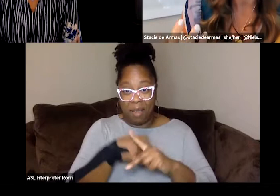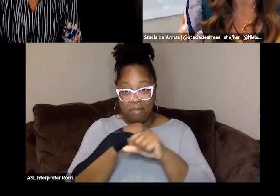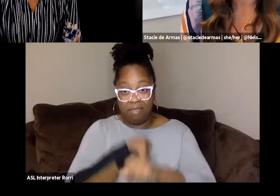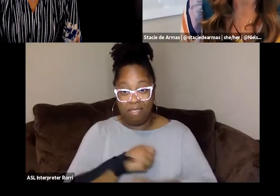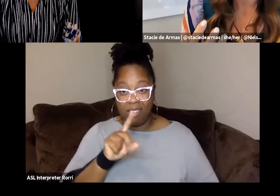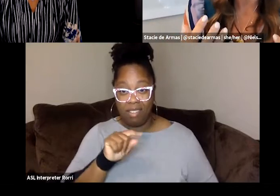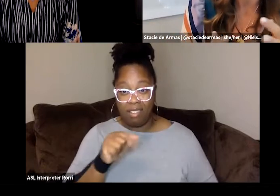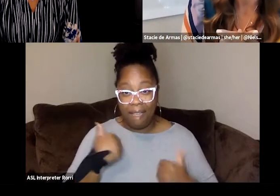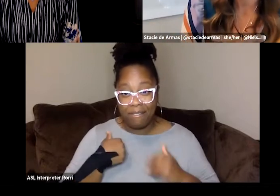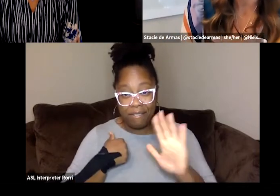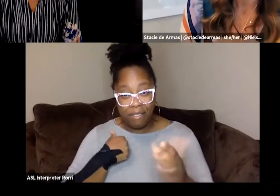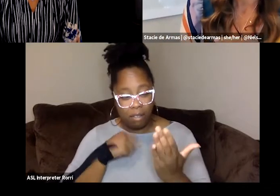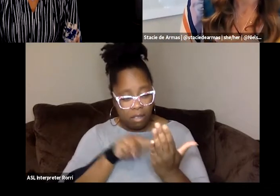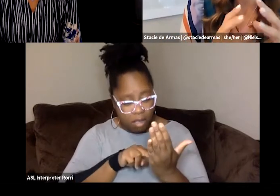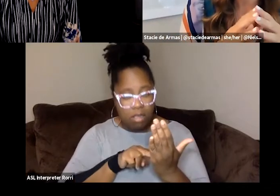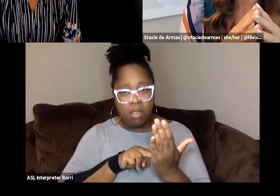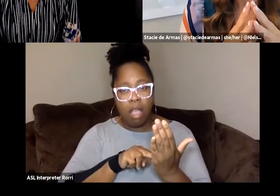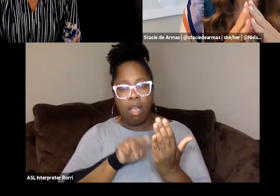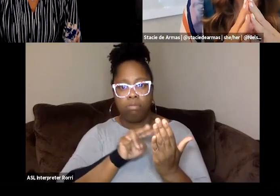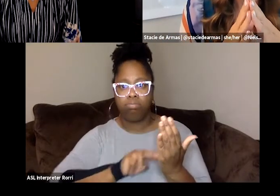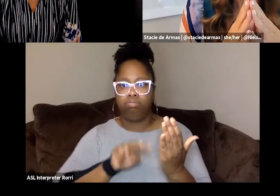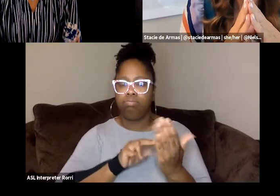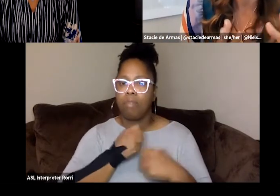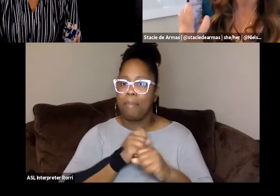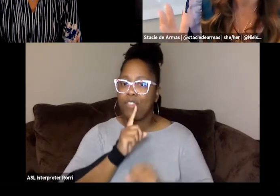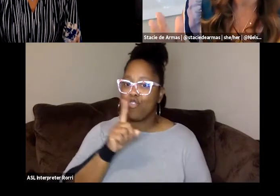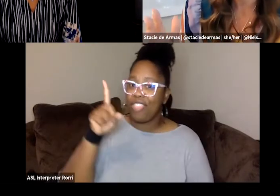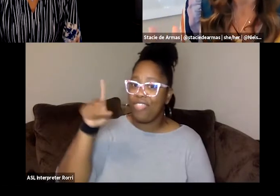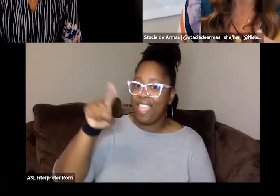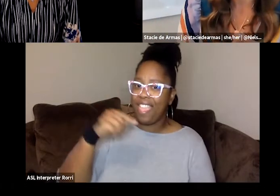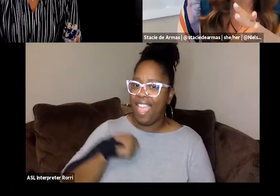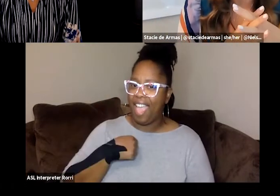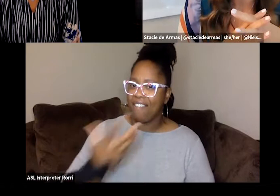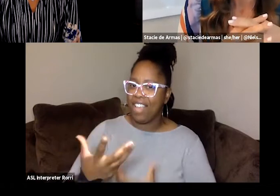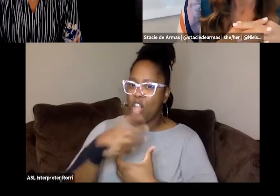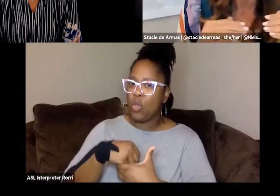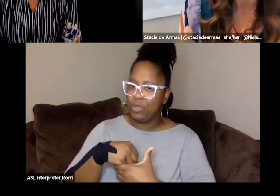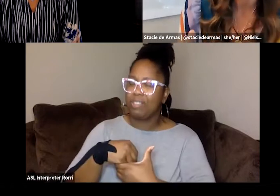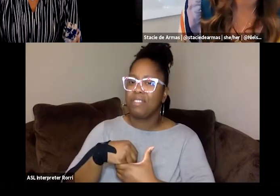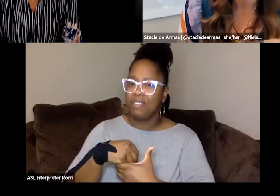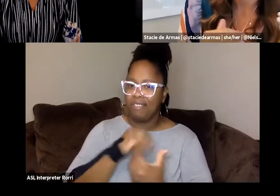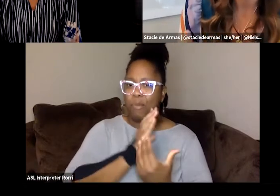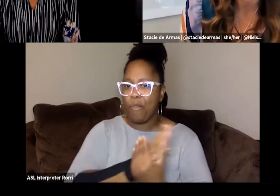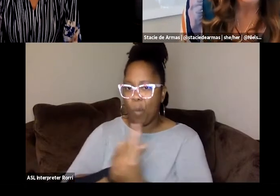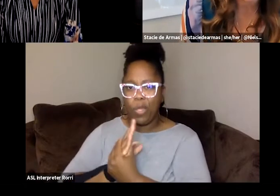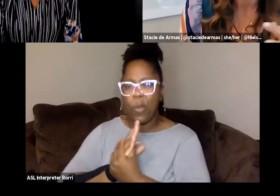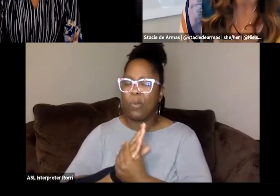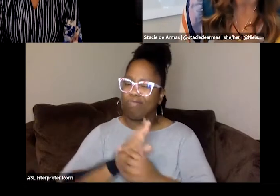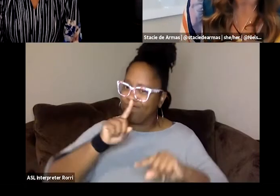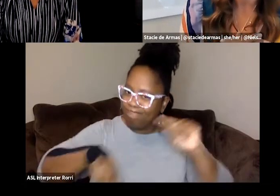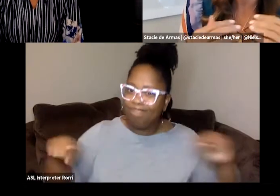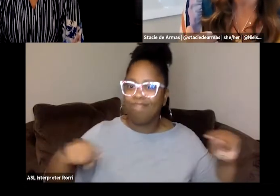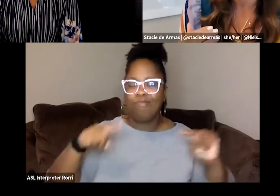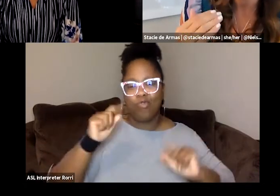hand and evaluating it, allows them to ensure that they have an inclusive portfolio across all of their genres and all of their programming